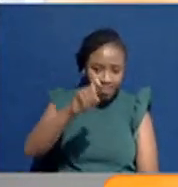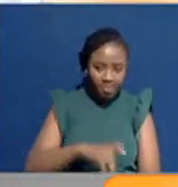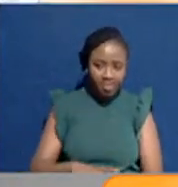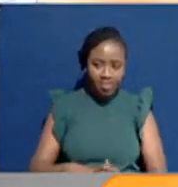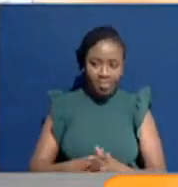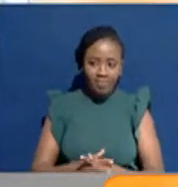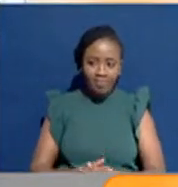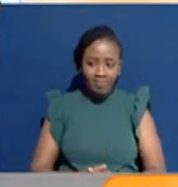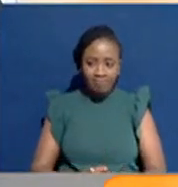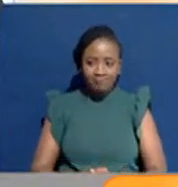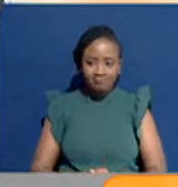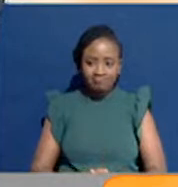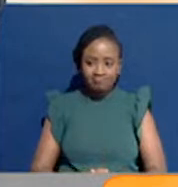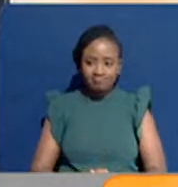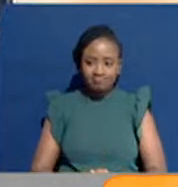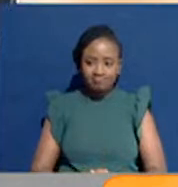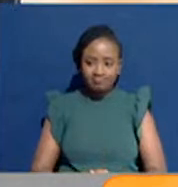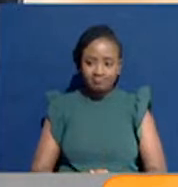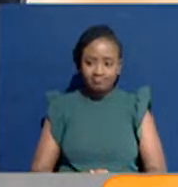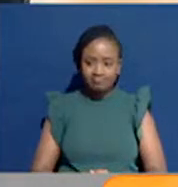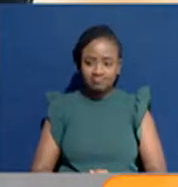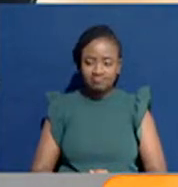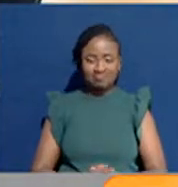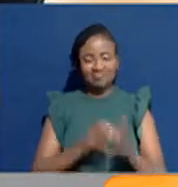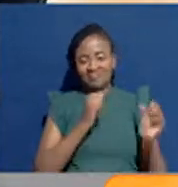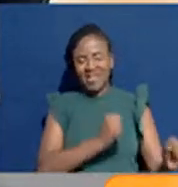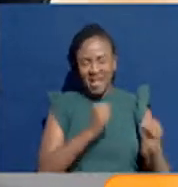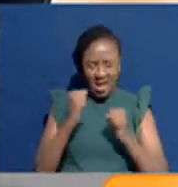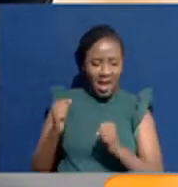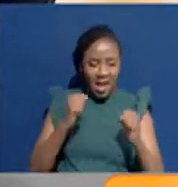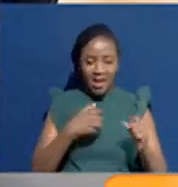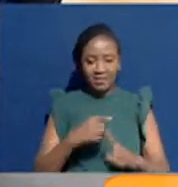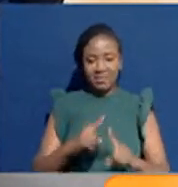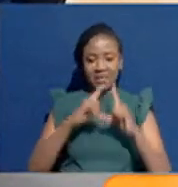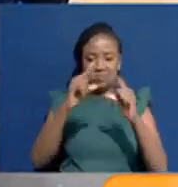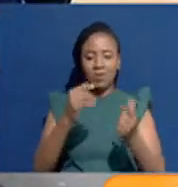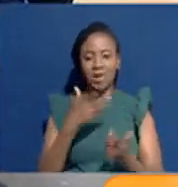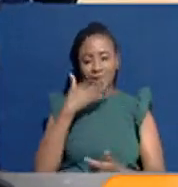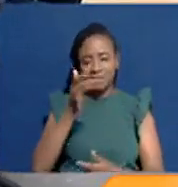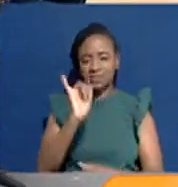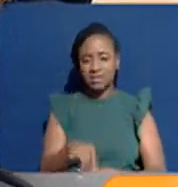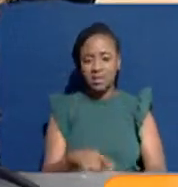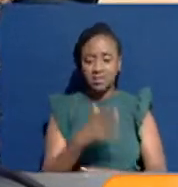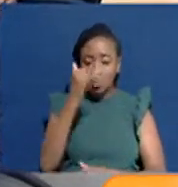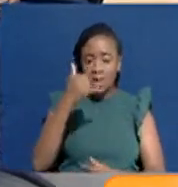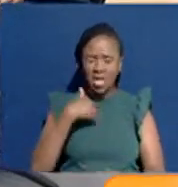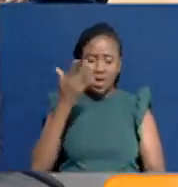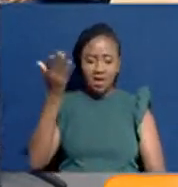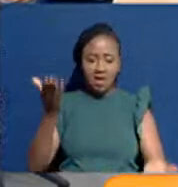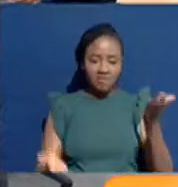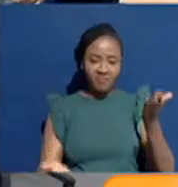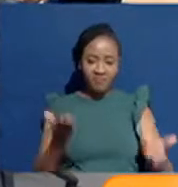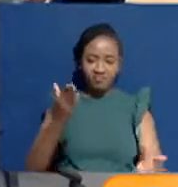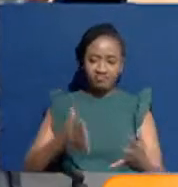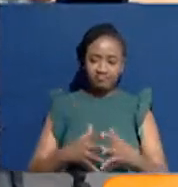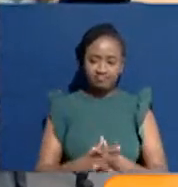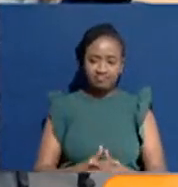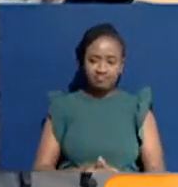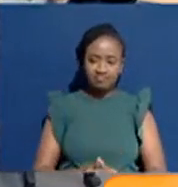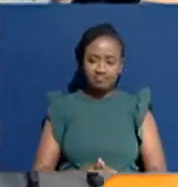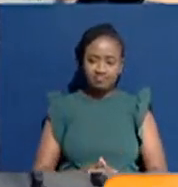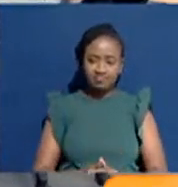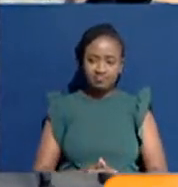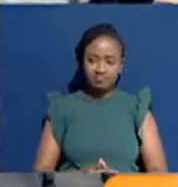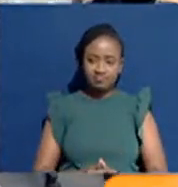I wouldn't say it would be more expensive or cheaper, Sam, because there is a balance that has been struck. You know, for instance,